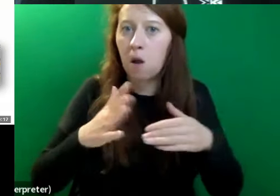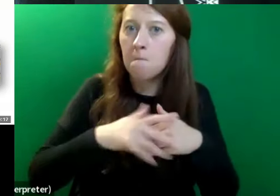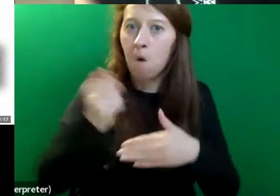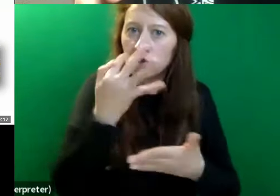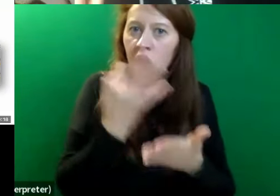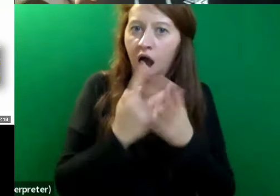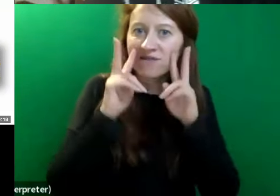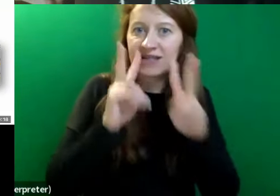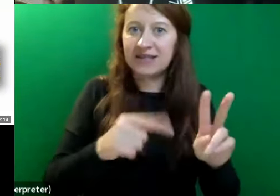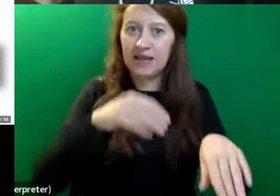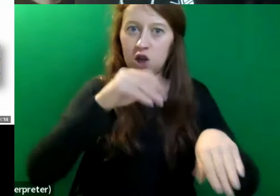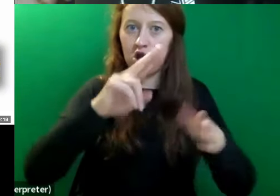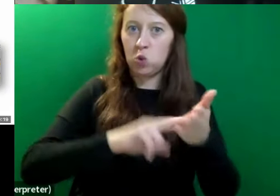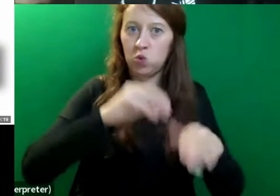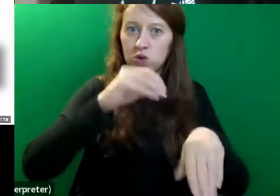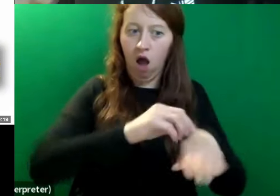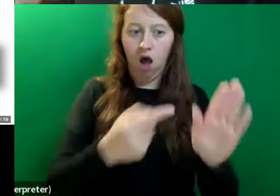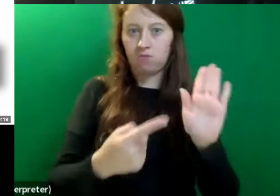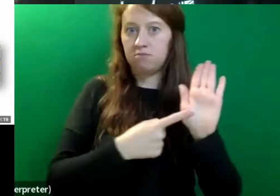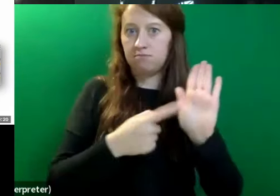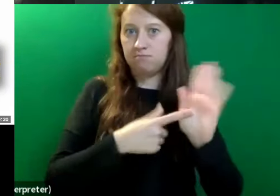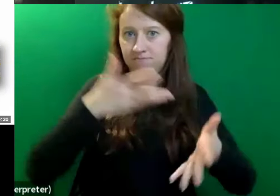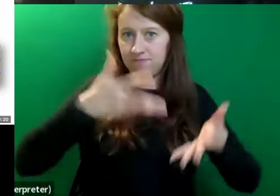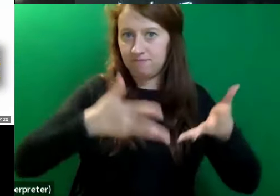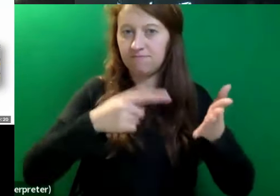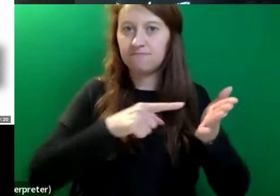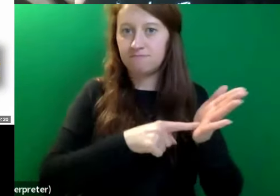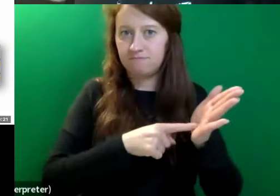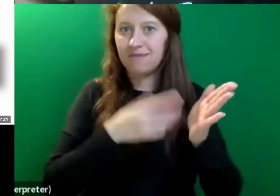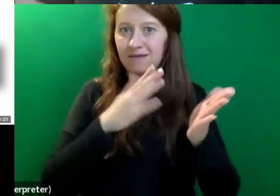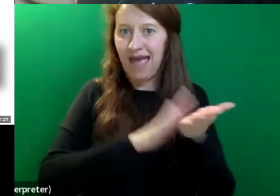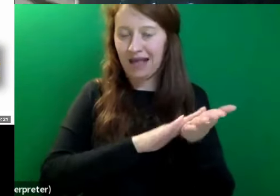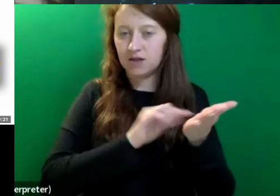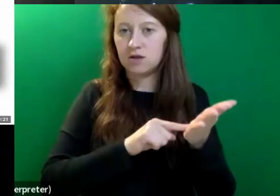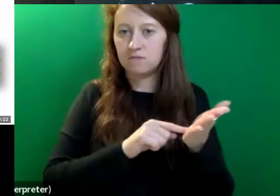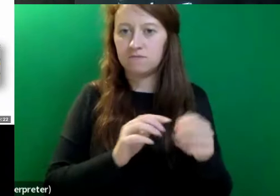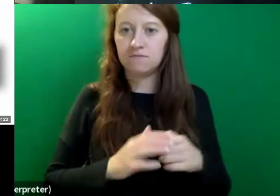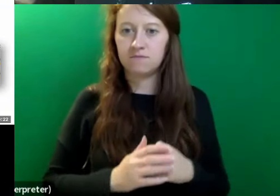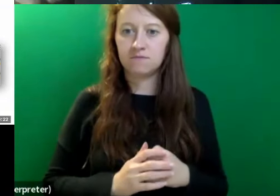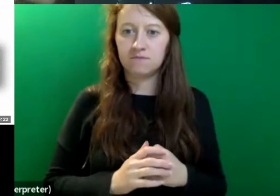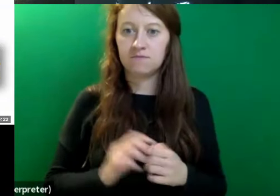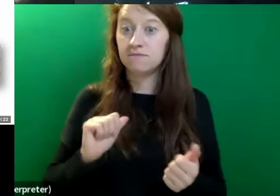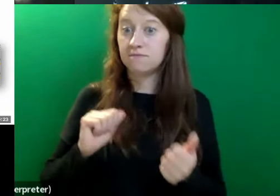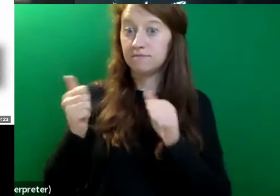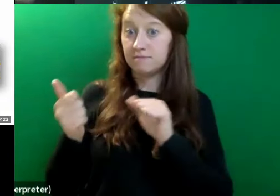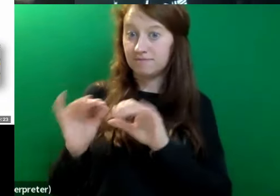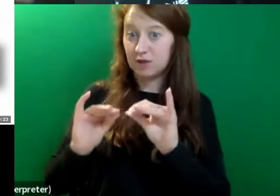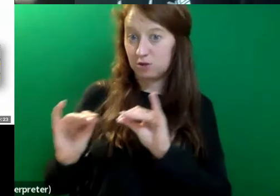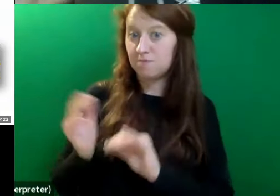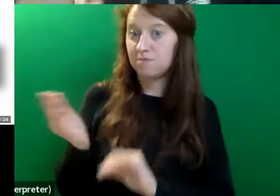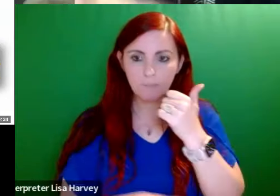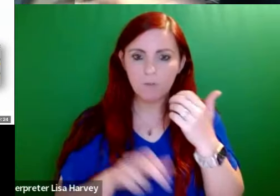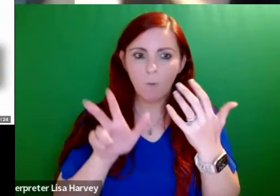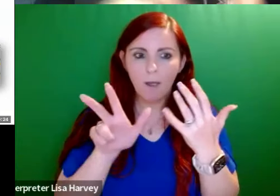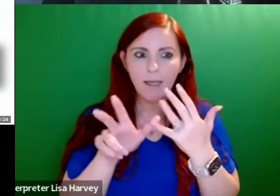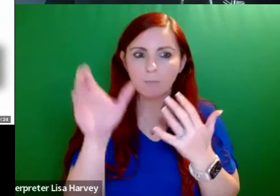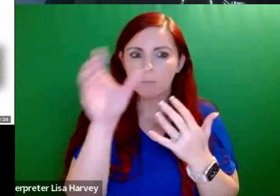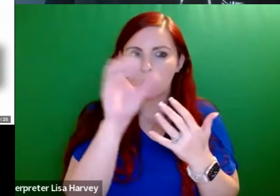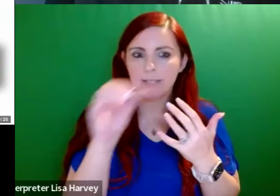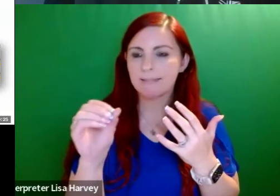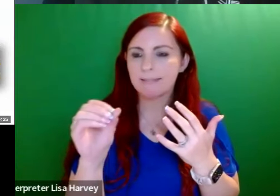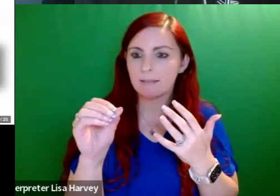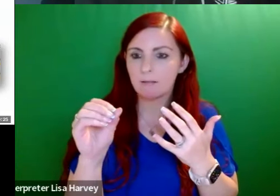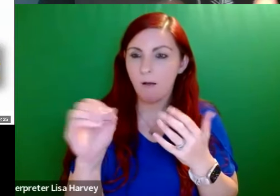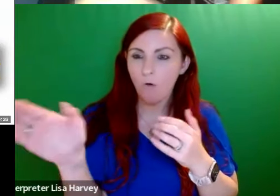I found that 8% of all hold signs, all signs in the data set are hold signs. So we take that